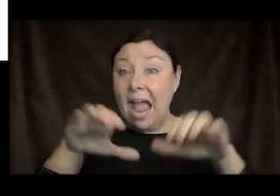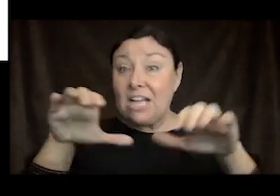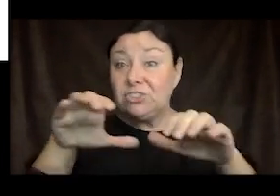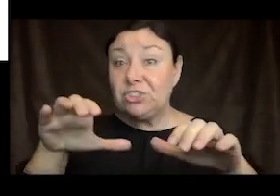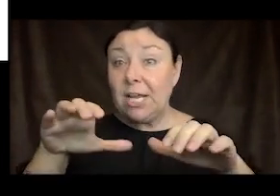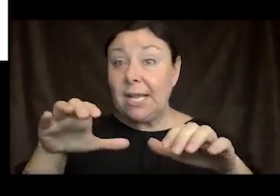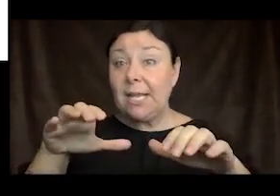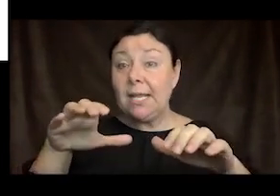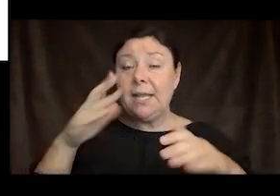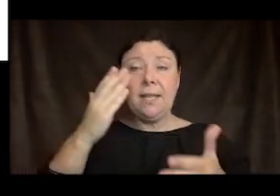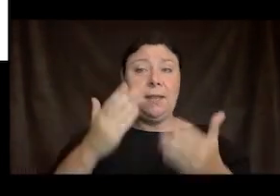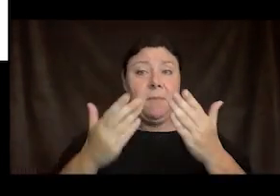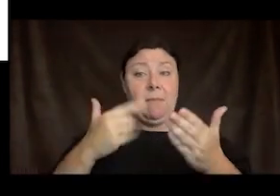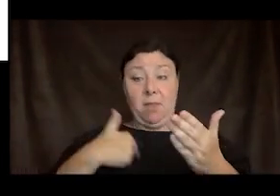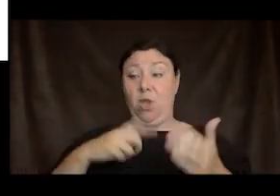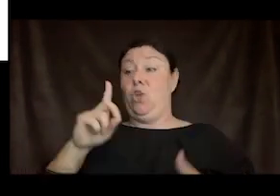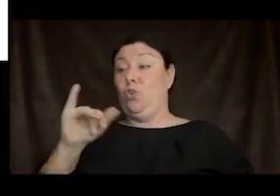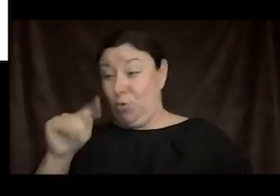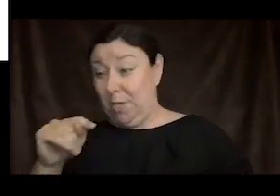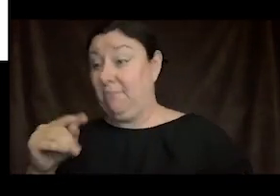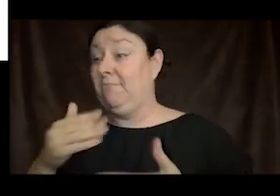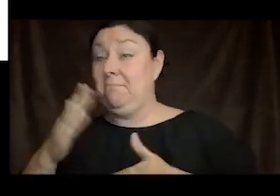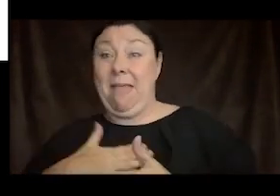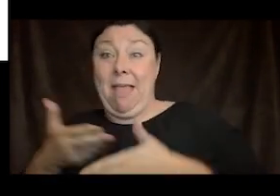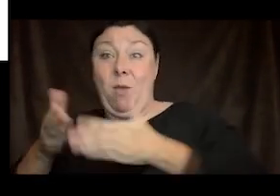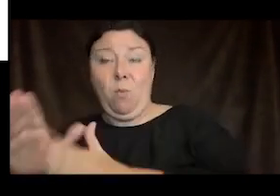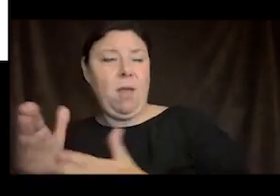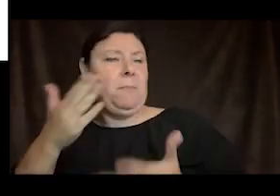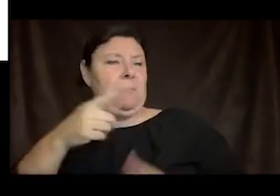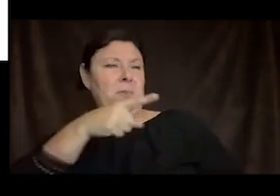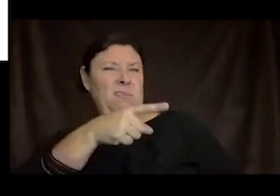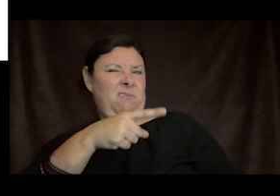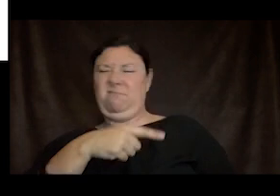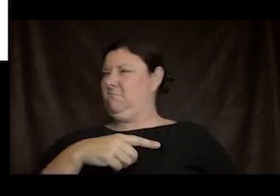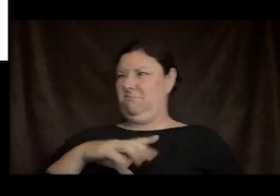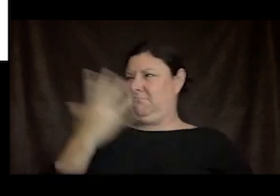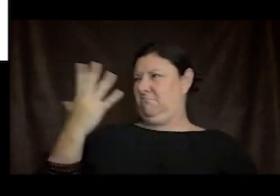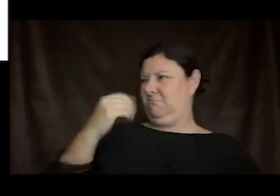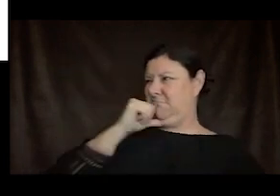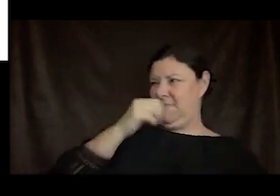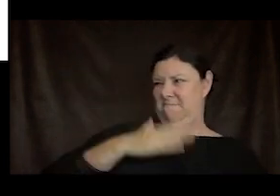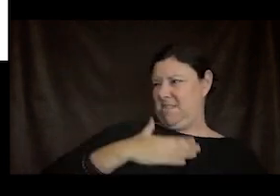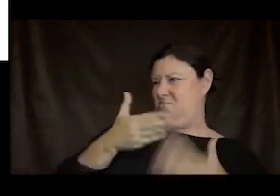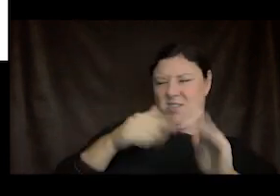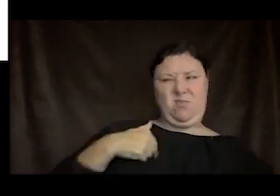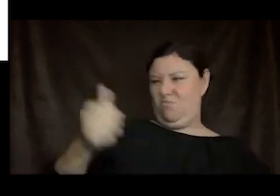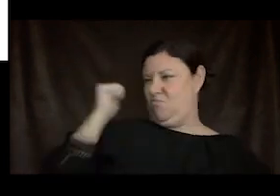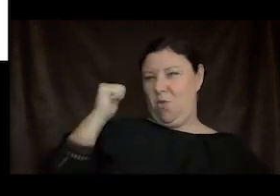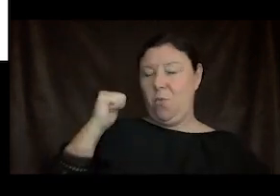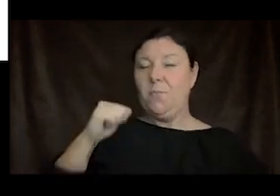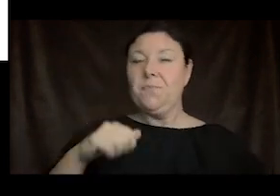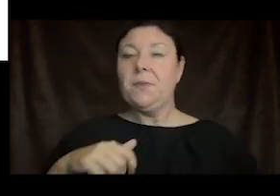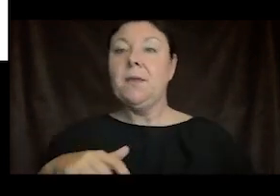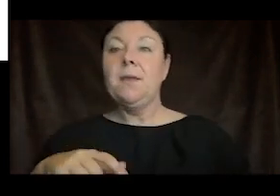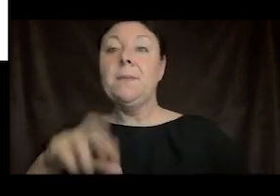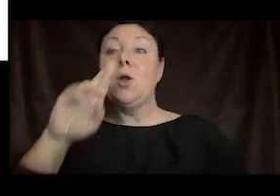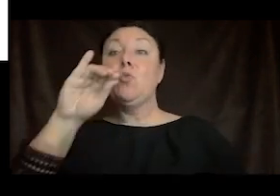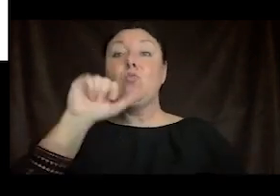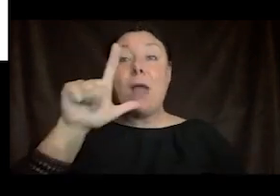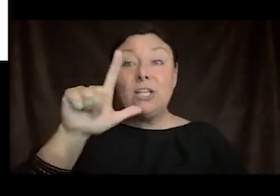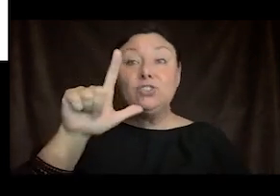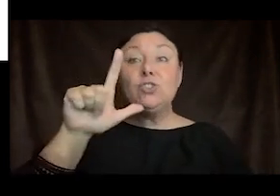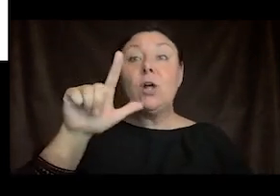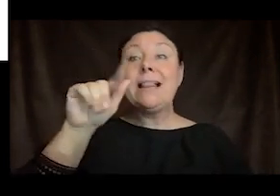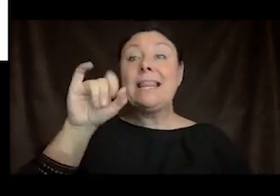you would take, but what racial literacy allows us to do is it allows us to get the tools that we need so that we